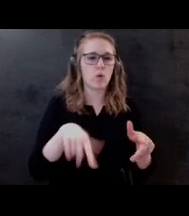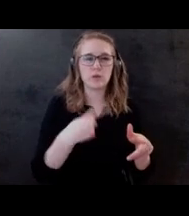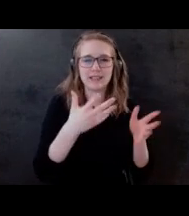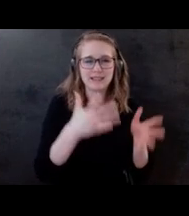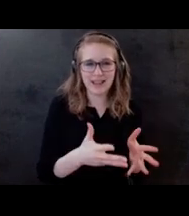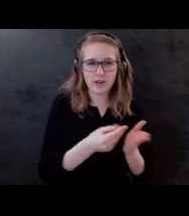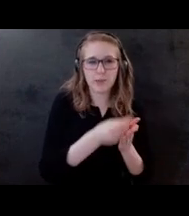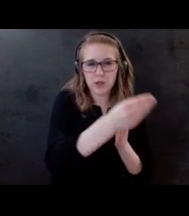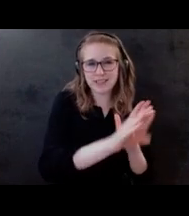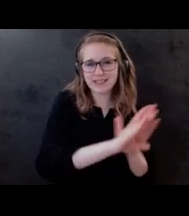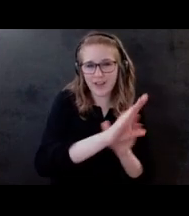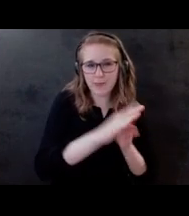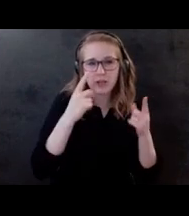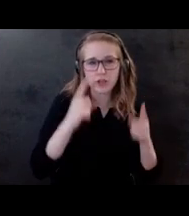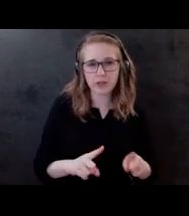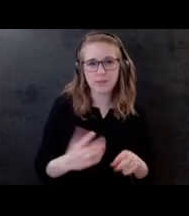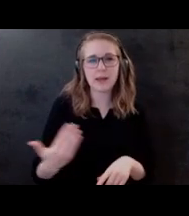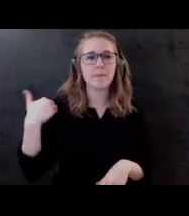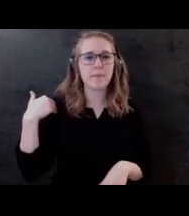in